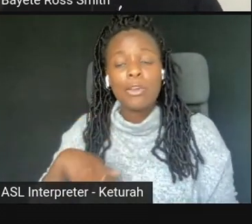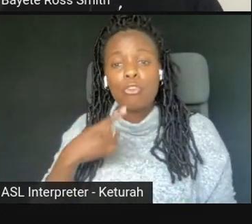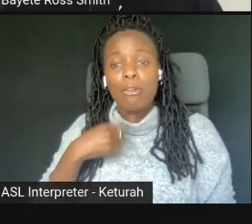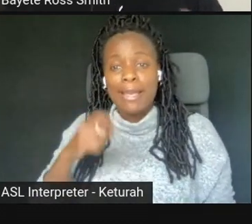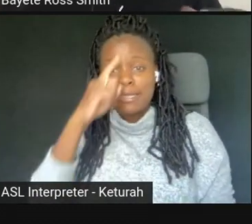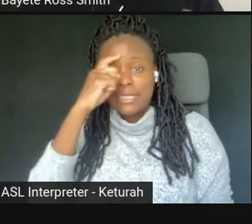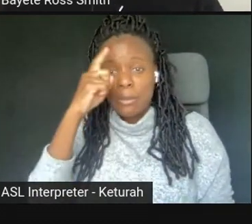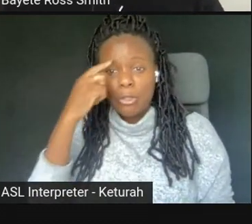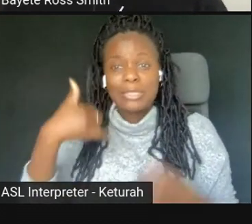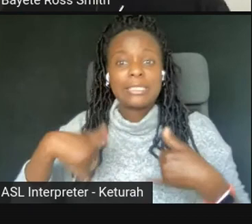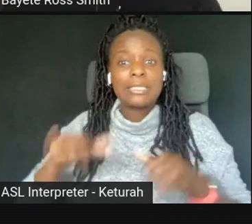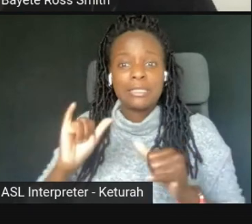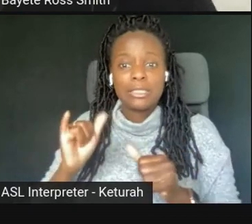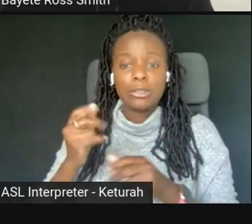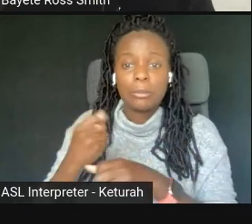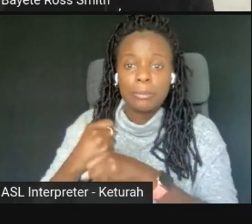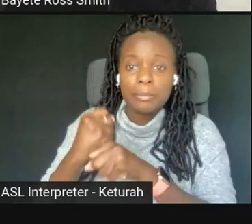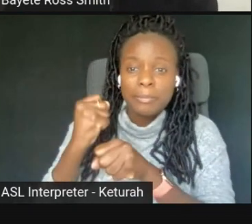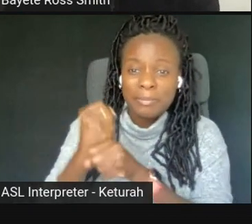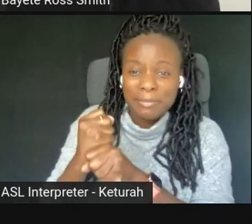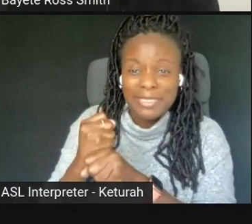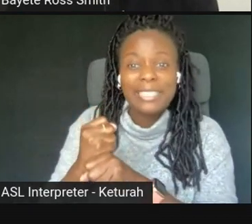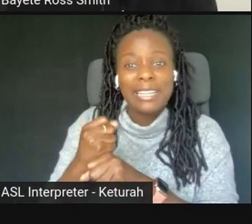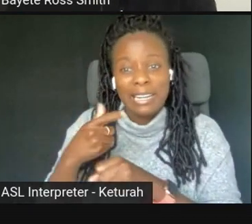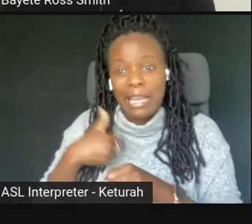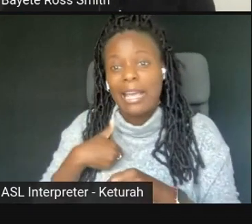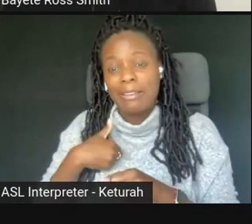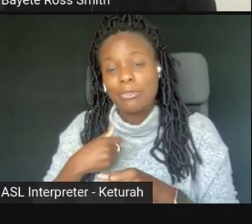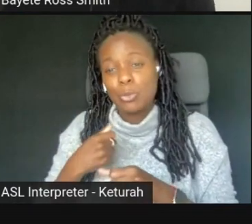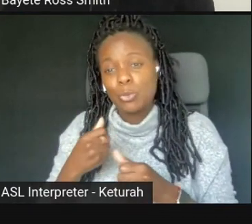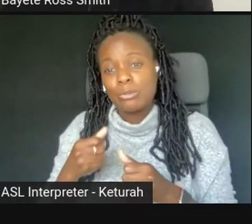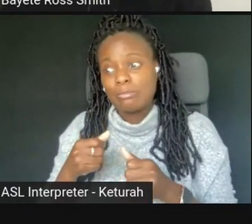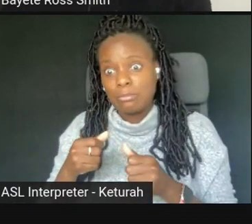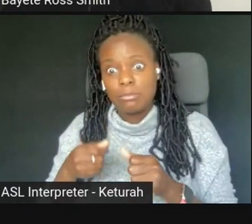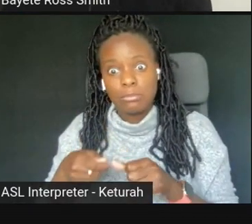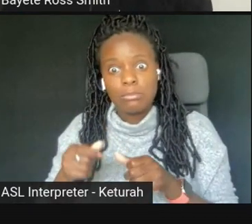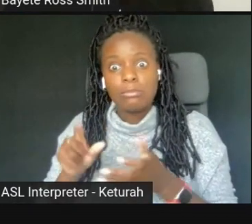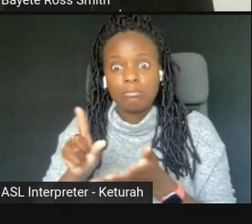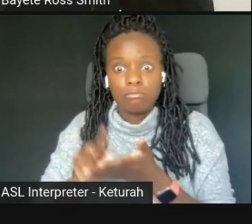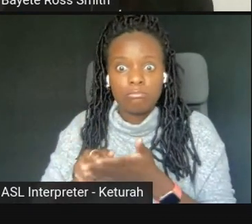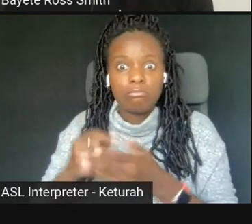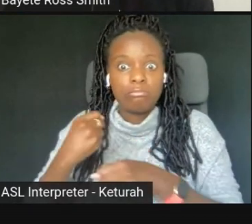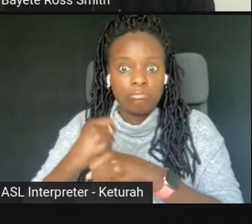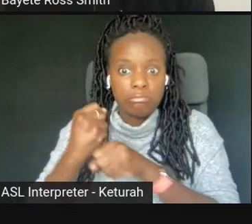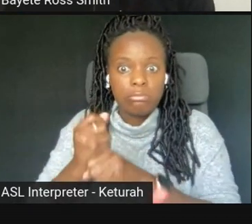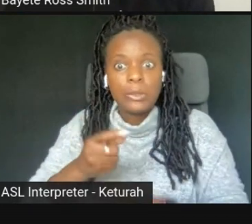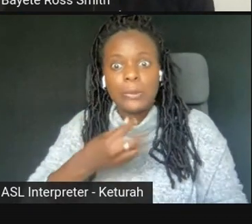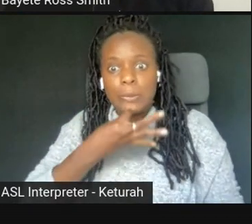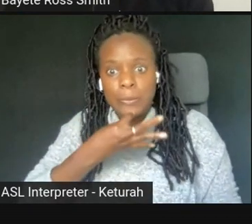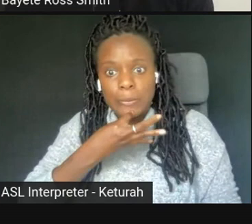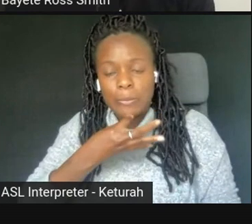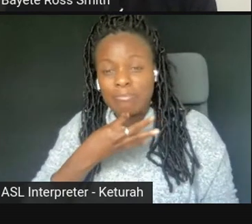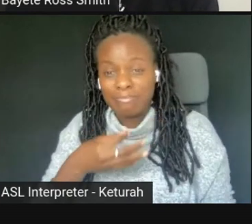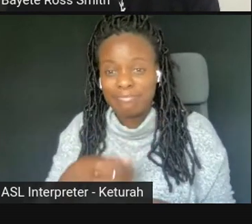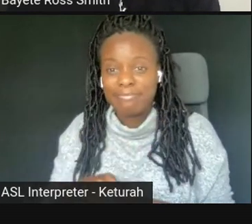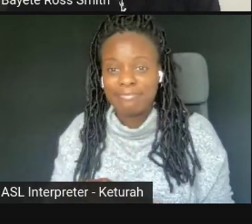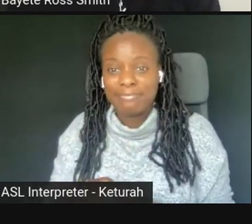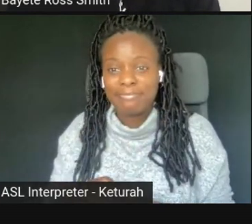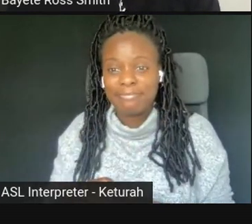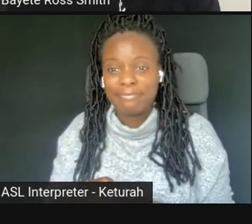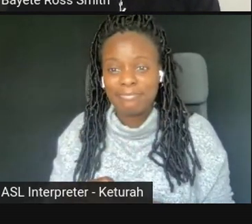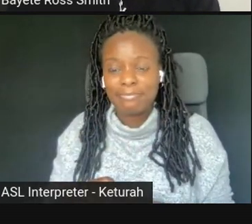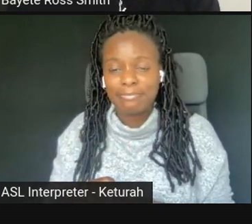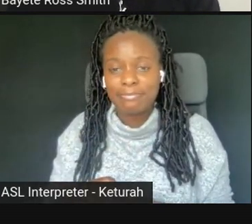produced, and I have to produce a bunch of them and push them out quickly and efficiently.